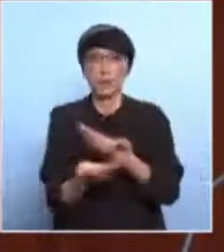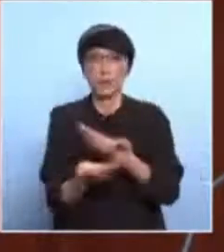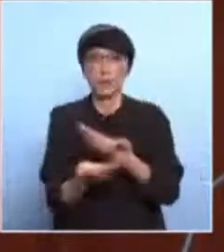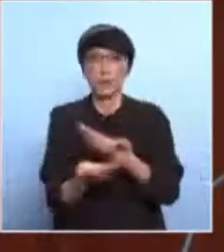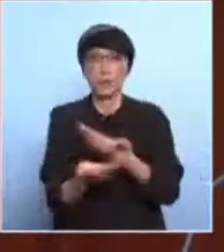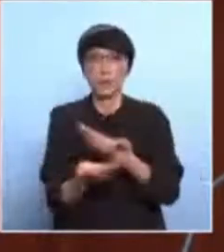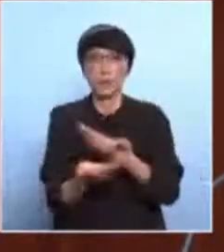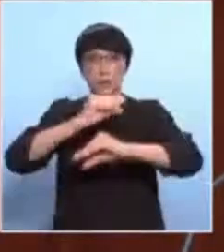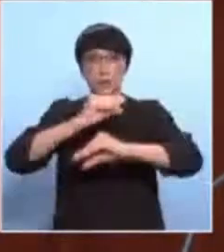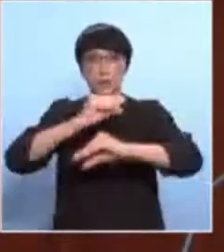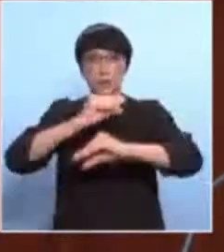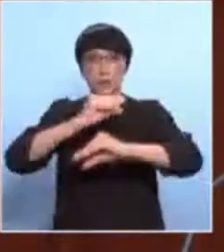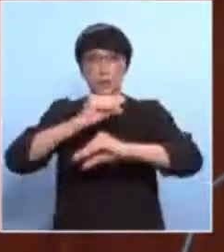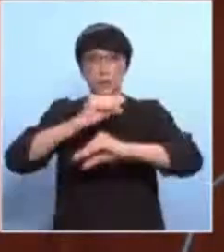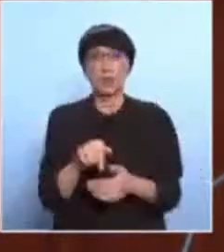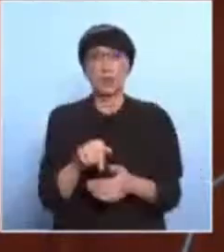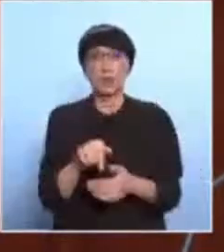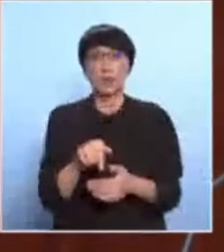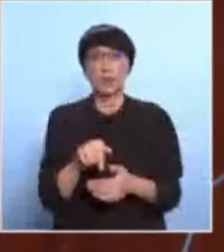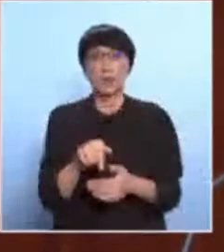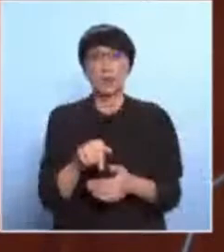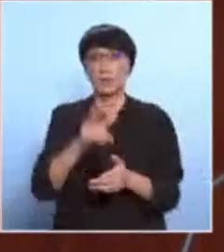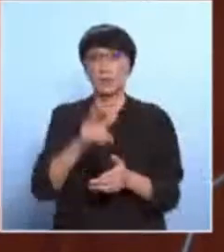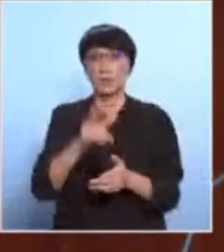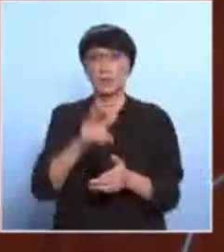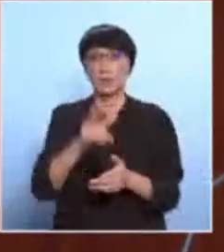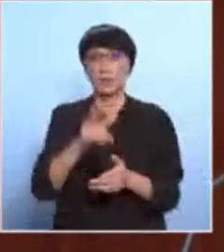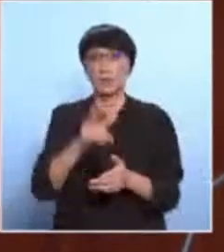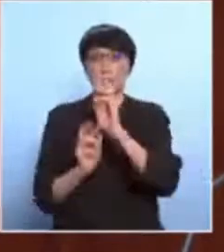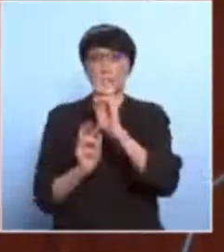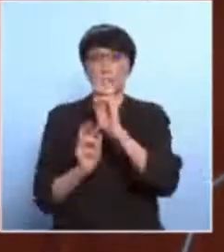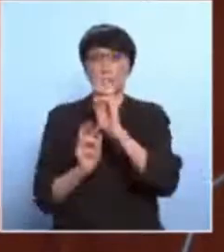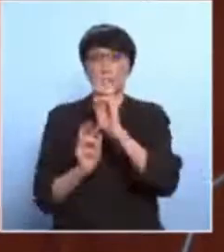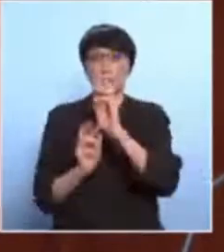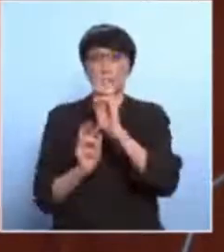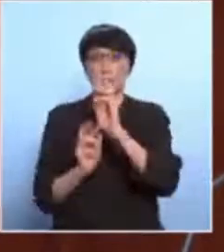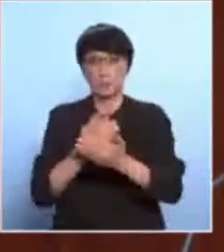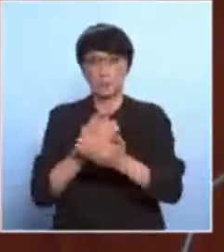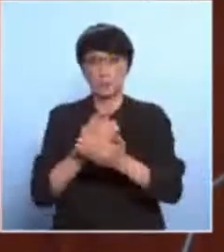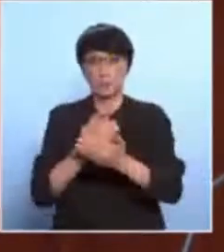projects and increase the usable resources available to URA.